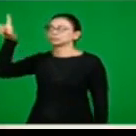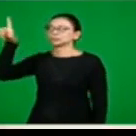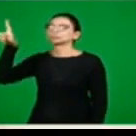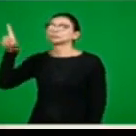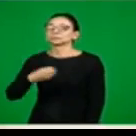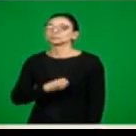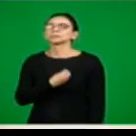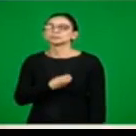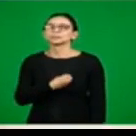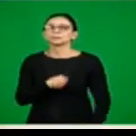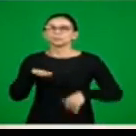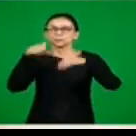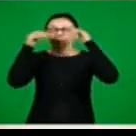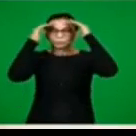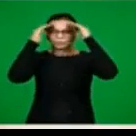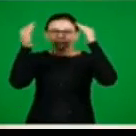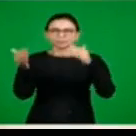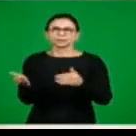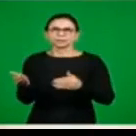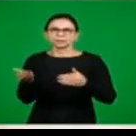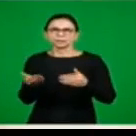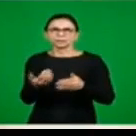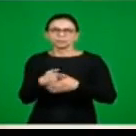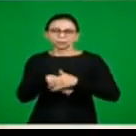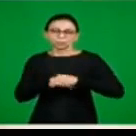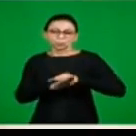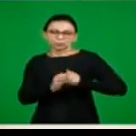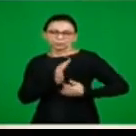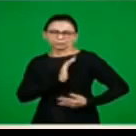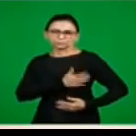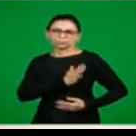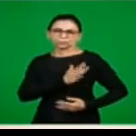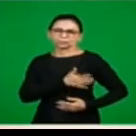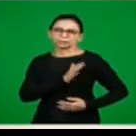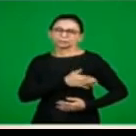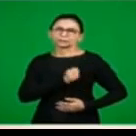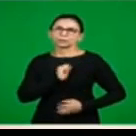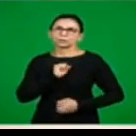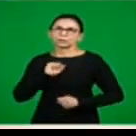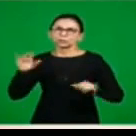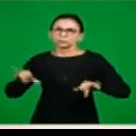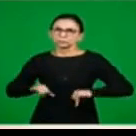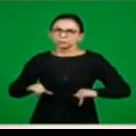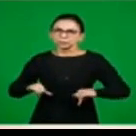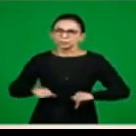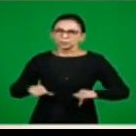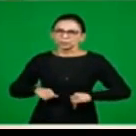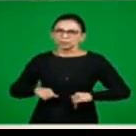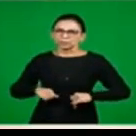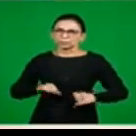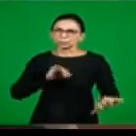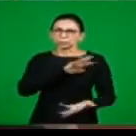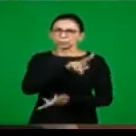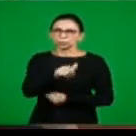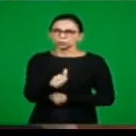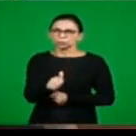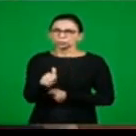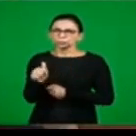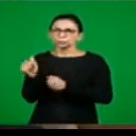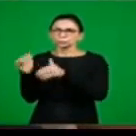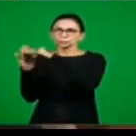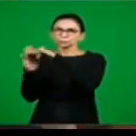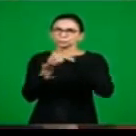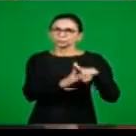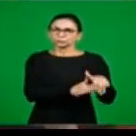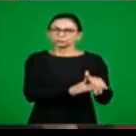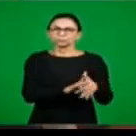of the Lord preserved in our lives. We kept in our heart. This is going to prevent us from going through the great tribulation. Very